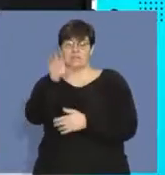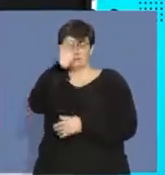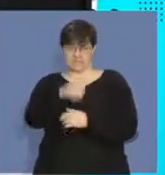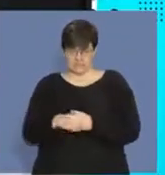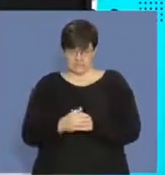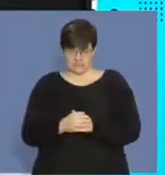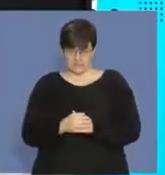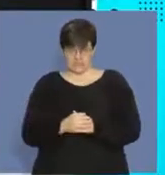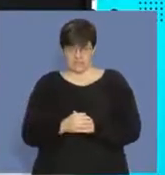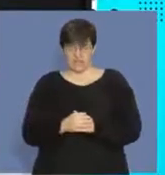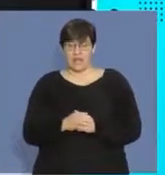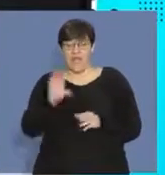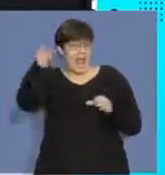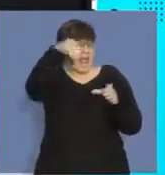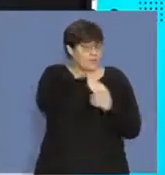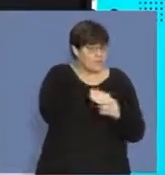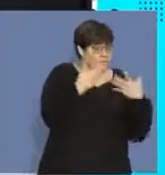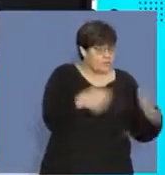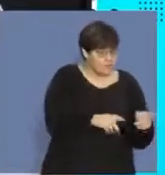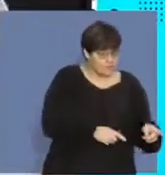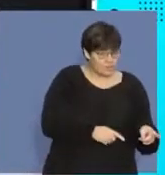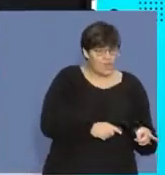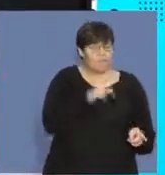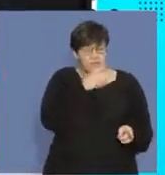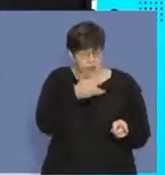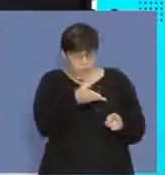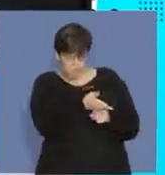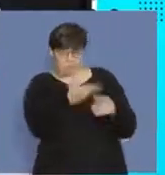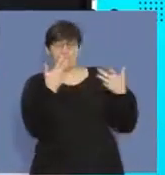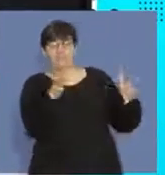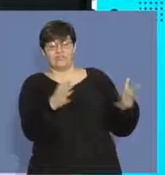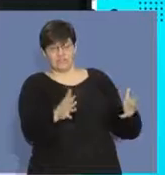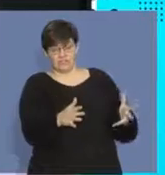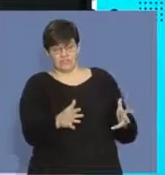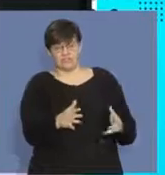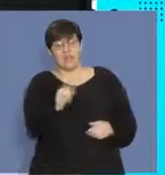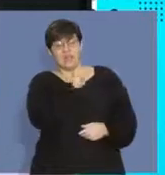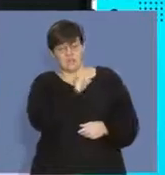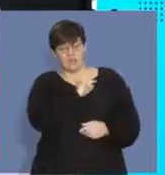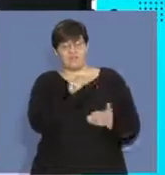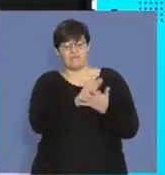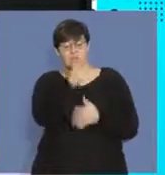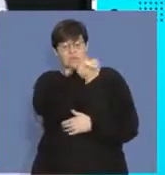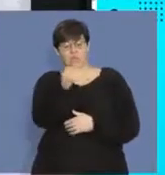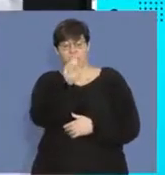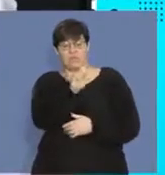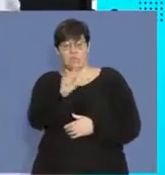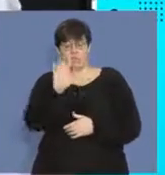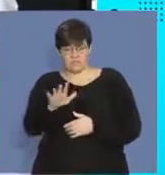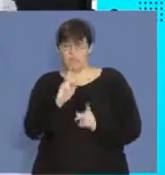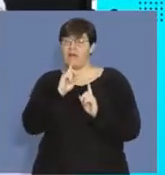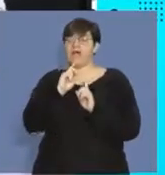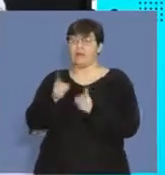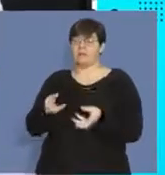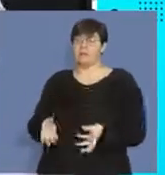sale times the 15%. But when it is inclusive, it includes the 15%, therefore 15